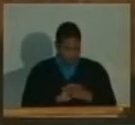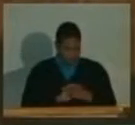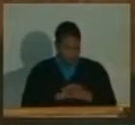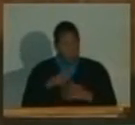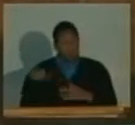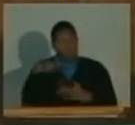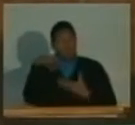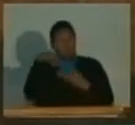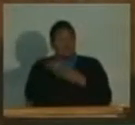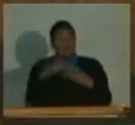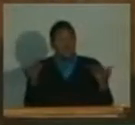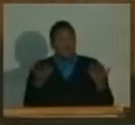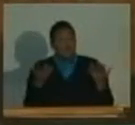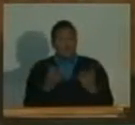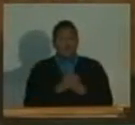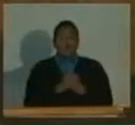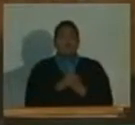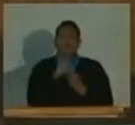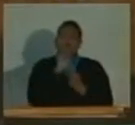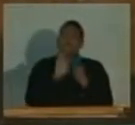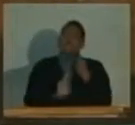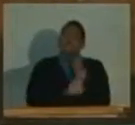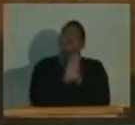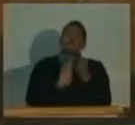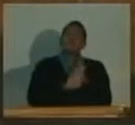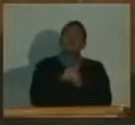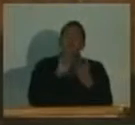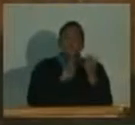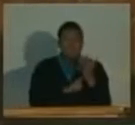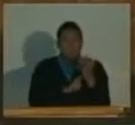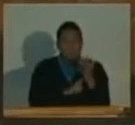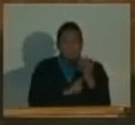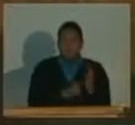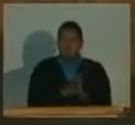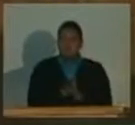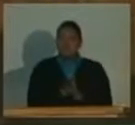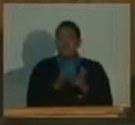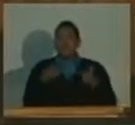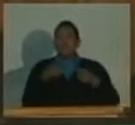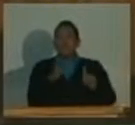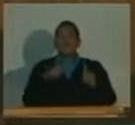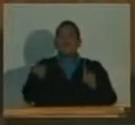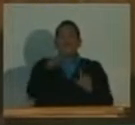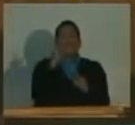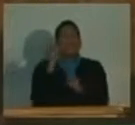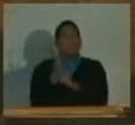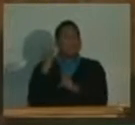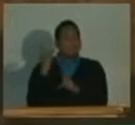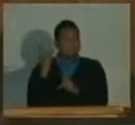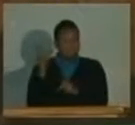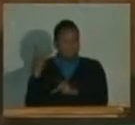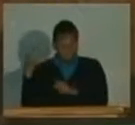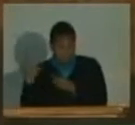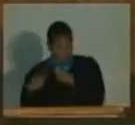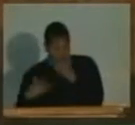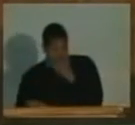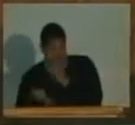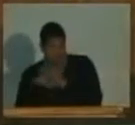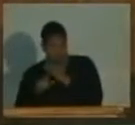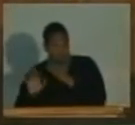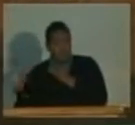These include the question of protection of the samples while they are being kept, as well as